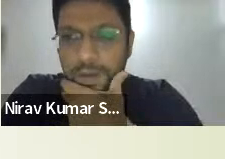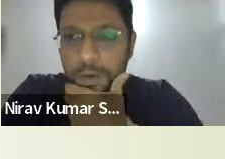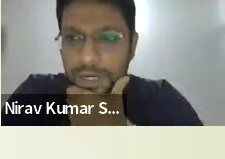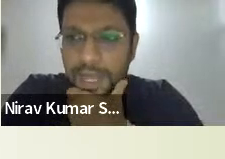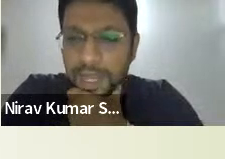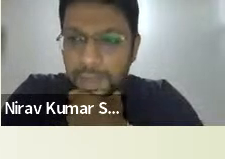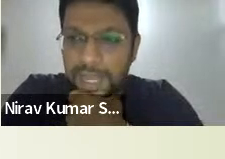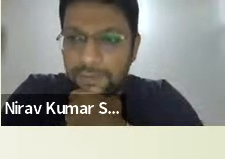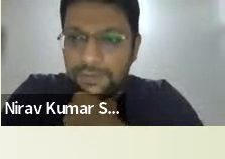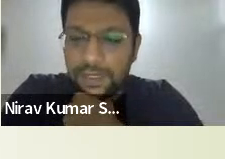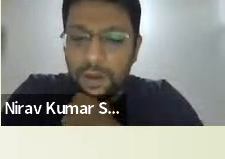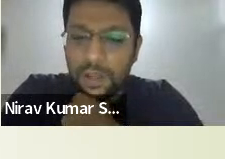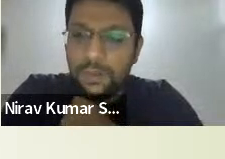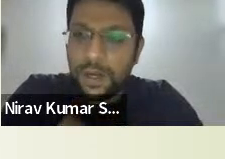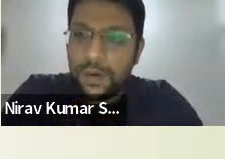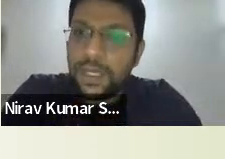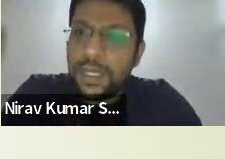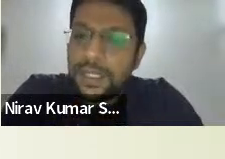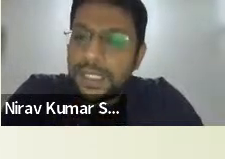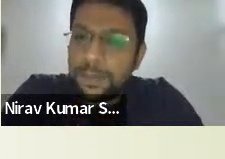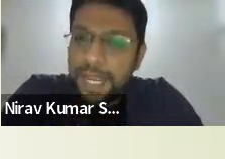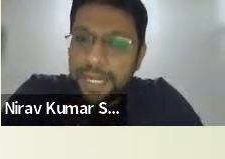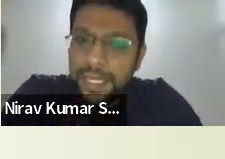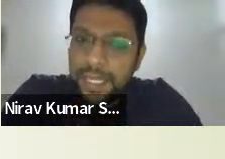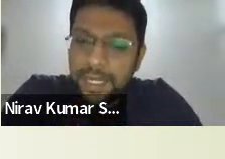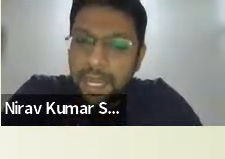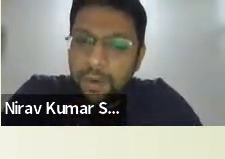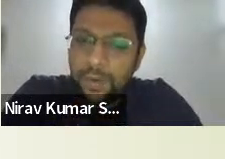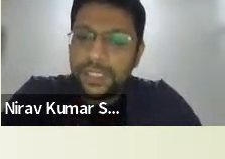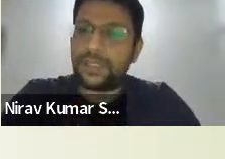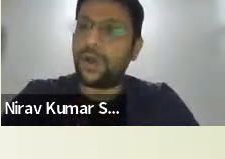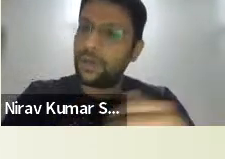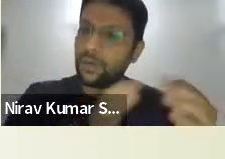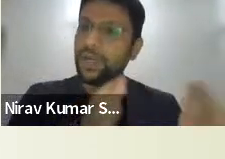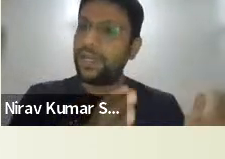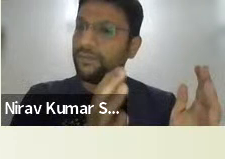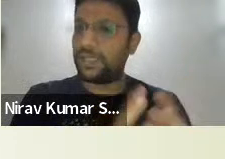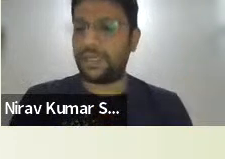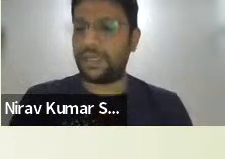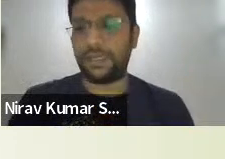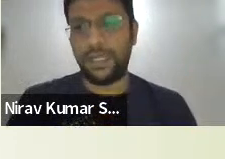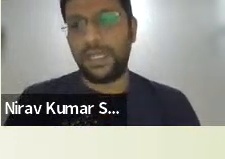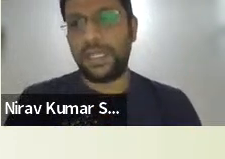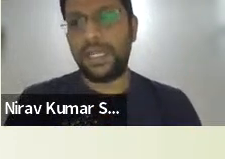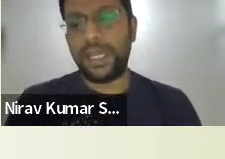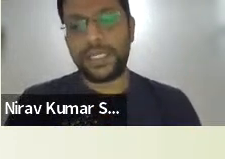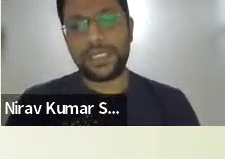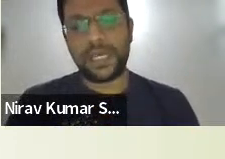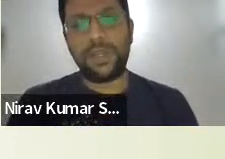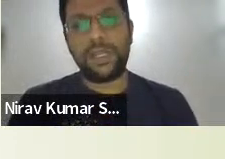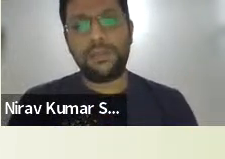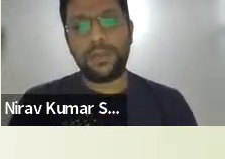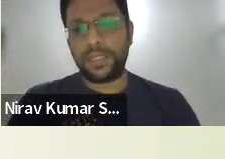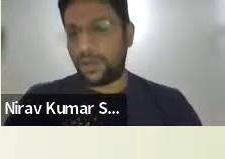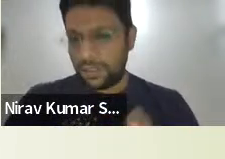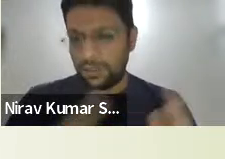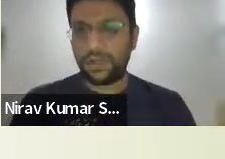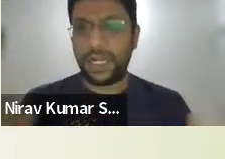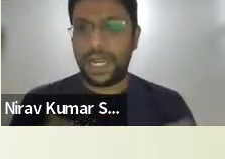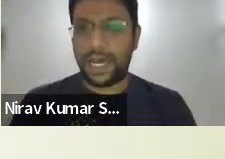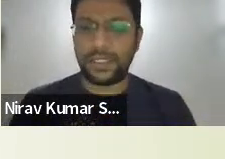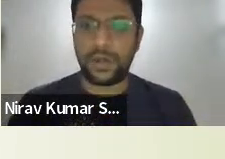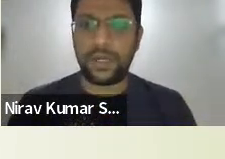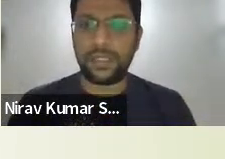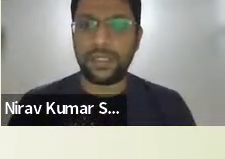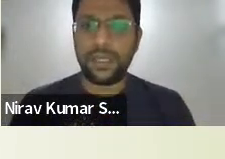which was about an hour back when we were talking about subtitling and how it is not only for the DHH community, but it's also